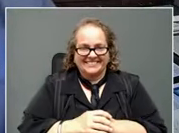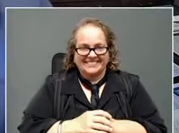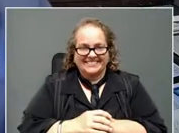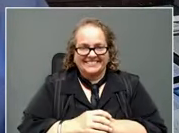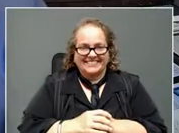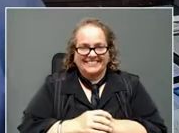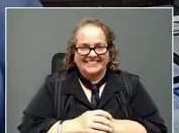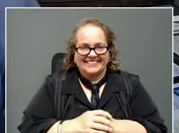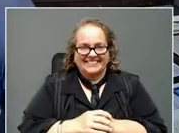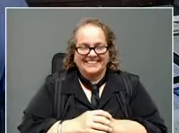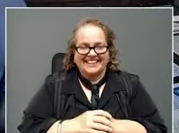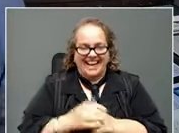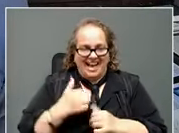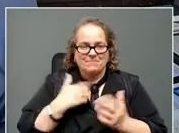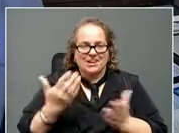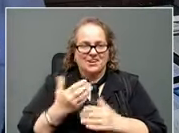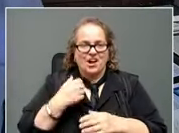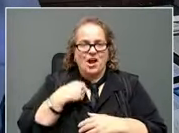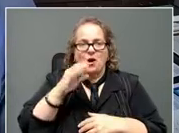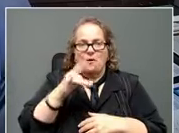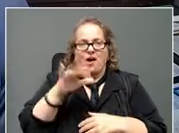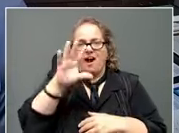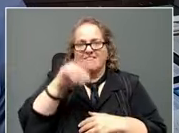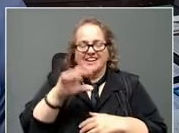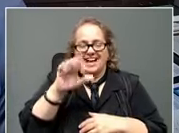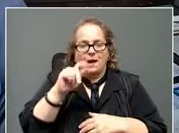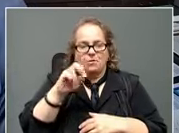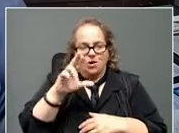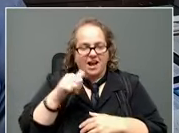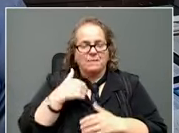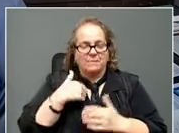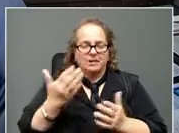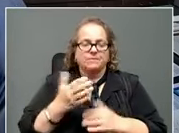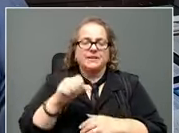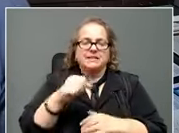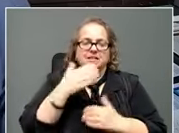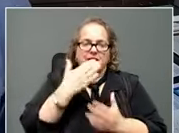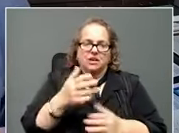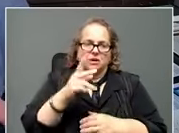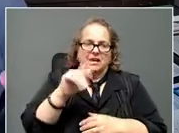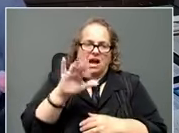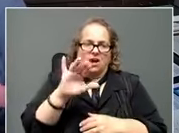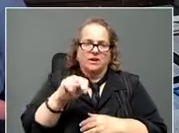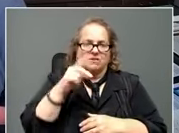I'm here. I just turned my camera off briefly. I'm here. So thank you, Karen, for the question. Thank you, Governor.